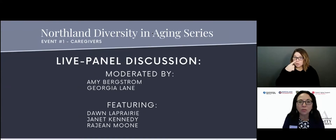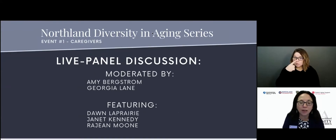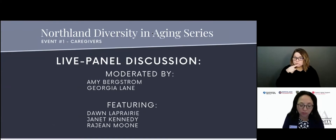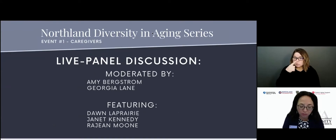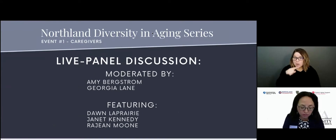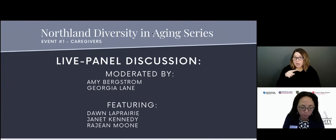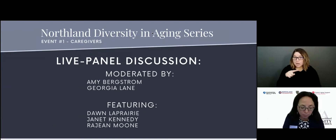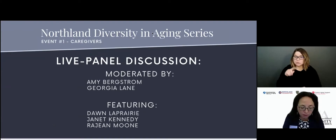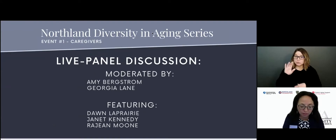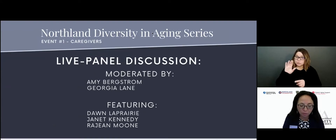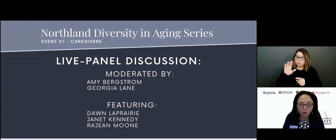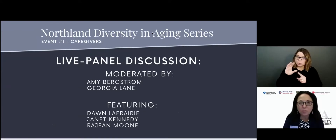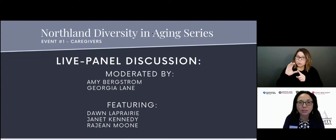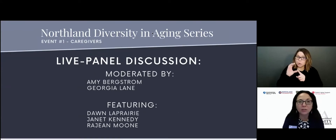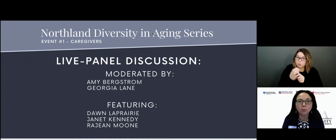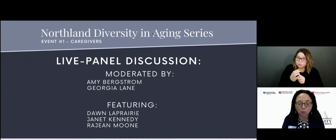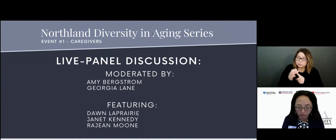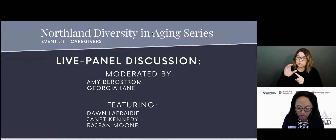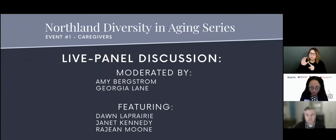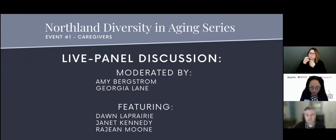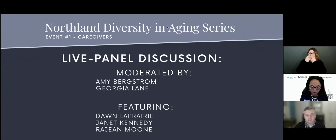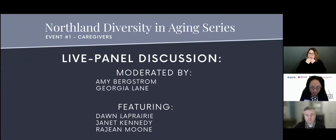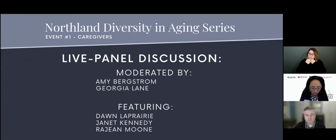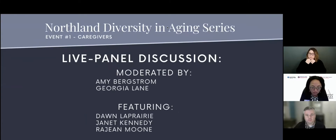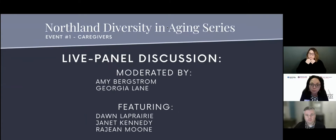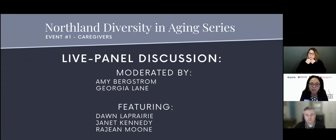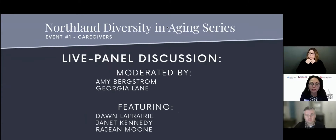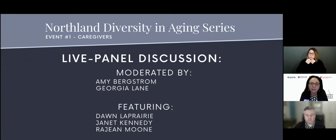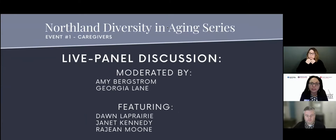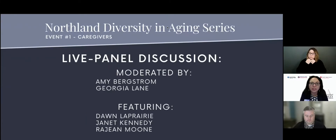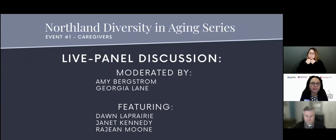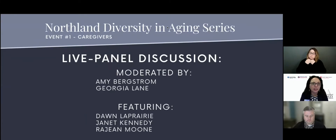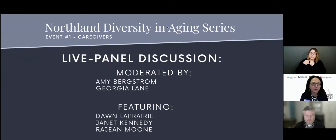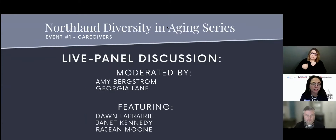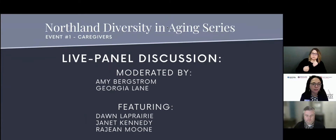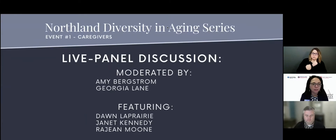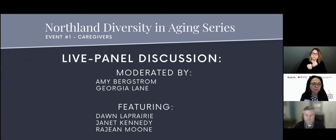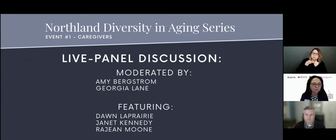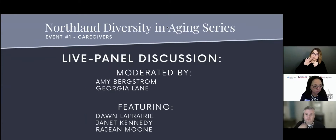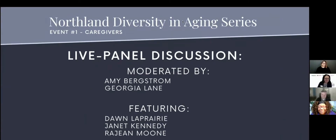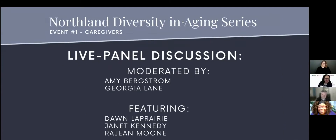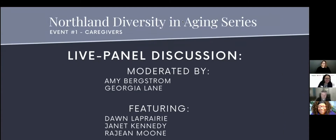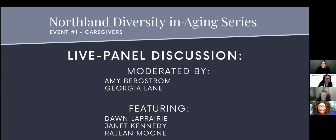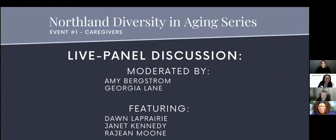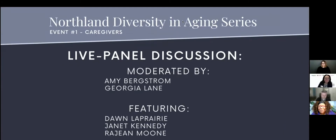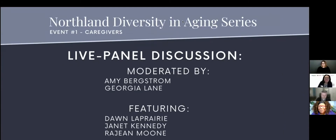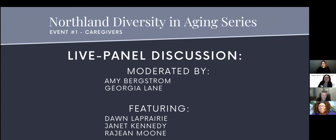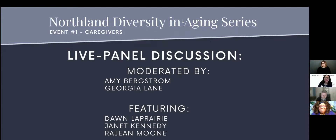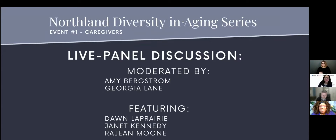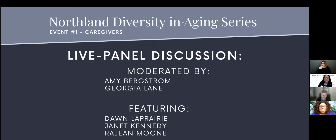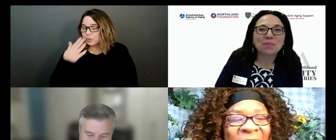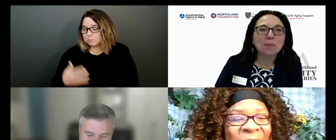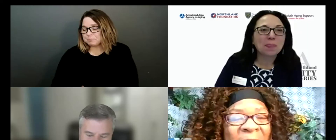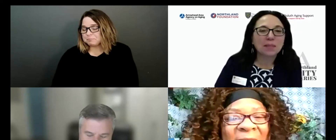cultural values inform and support your experience as a caregiver? Thank you.